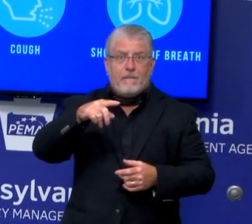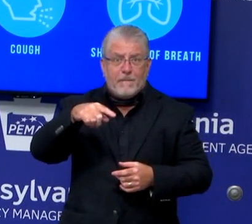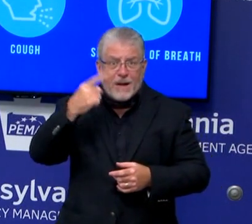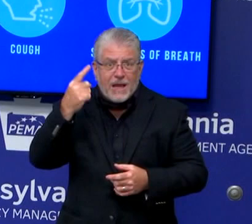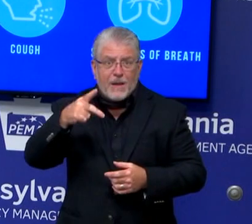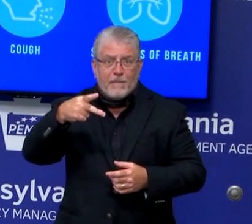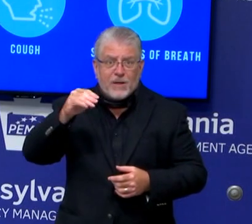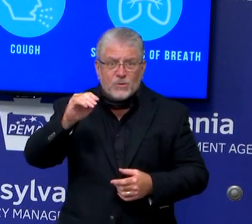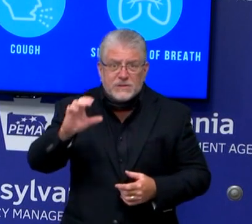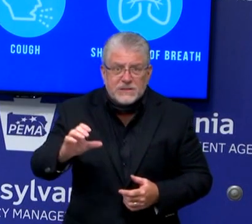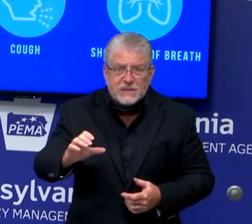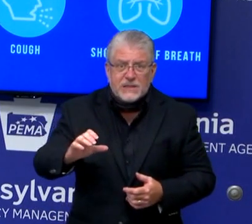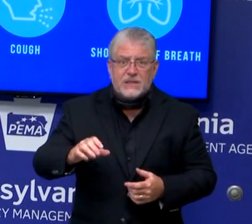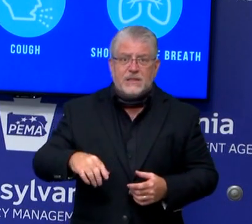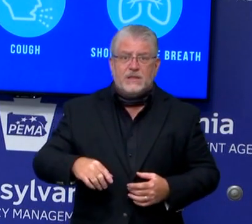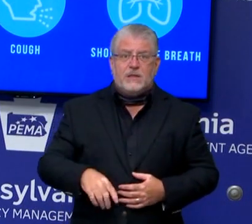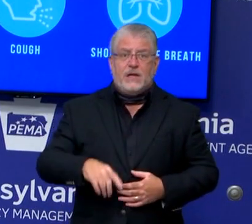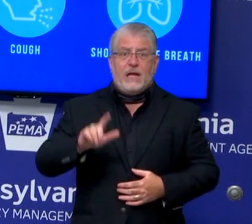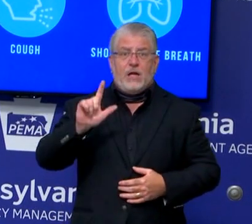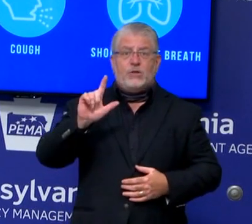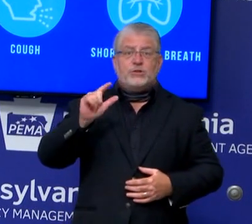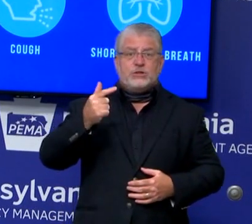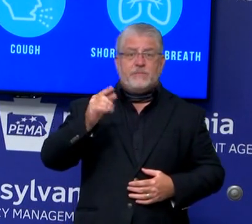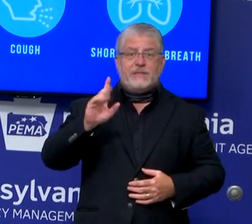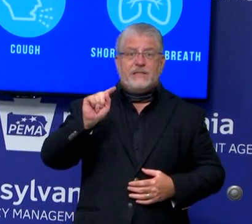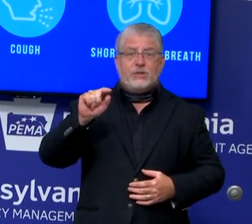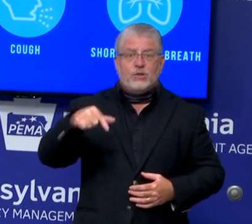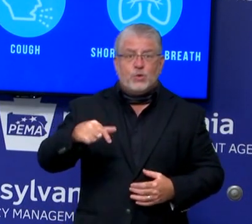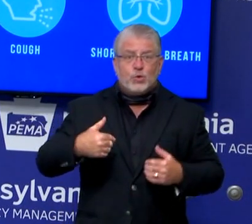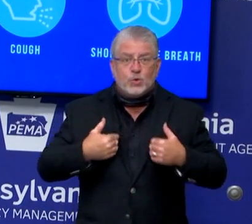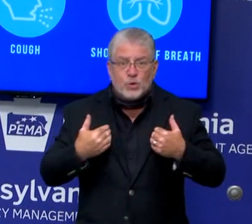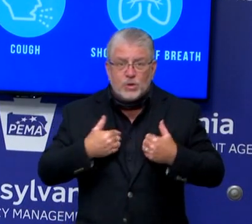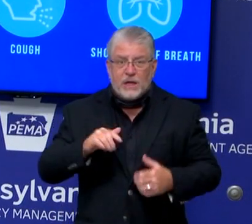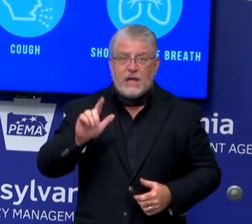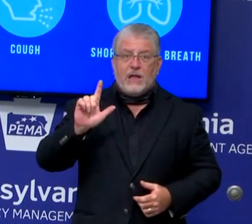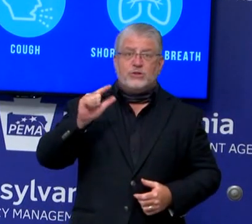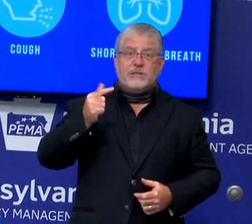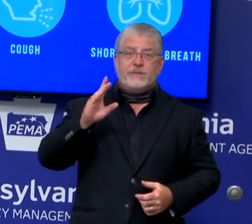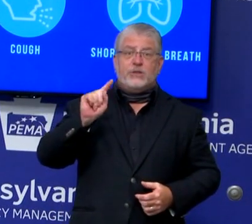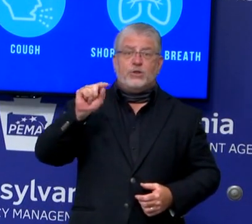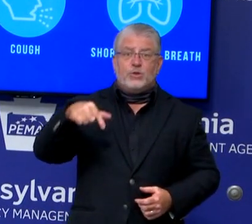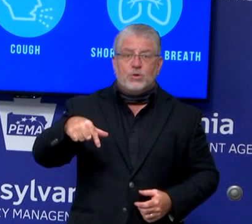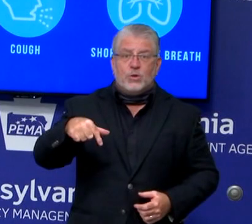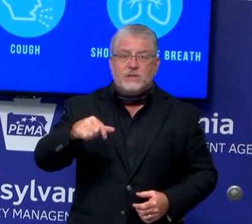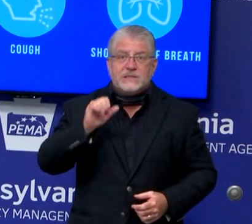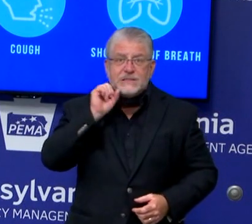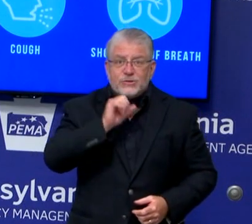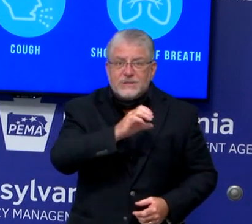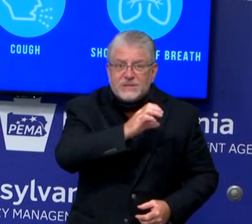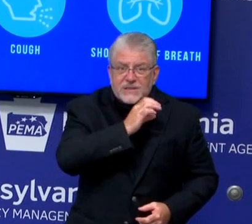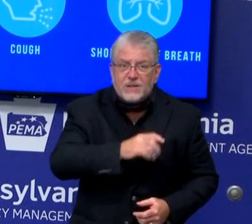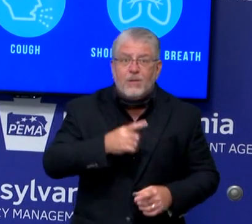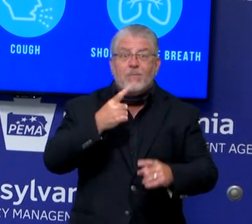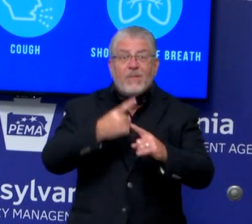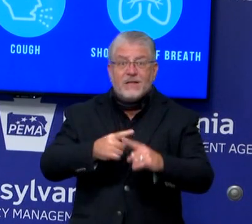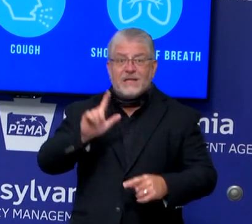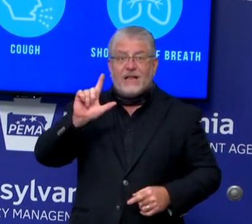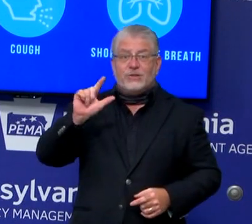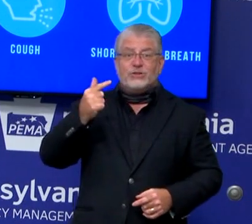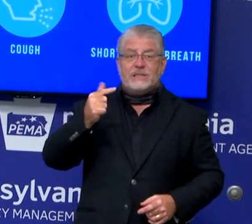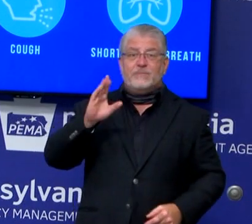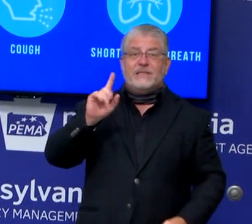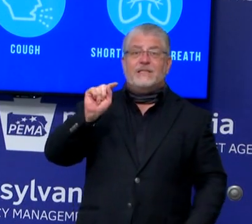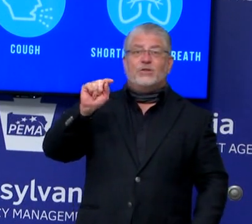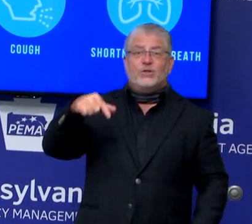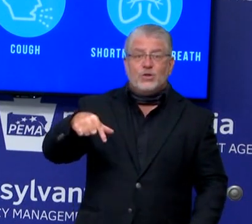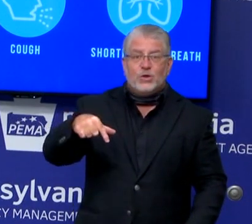LGBTQ seniors, and LGBTQ immigrants. Transgender women of color continue